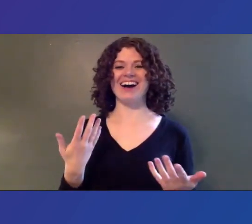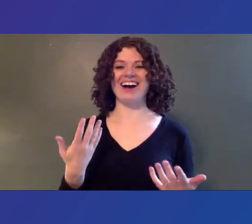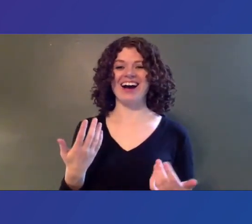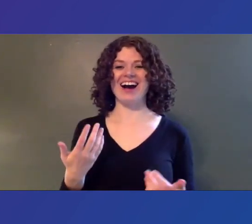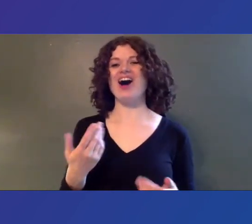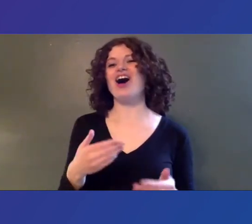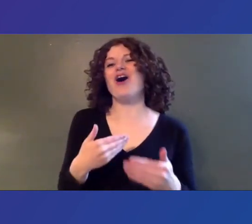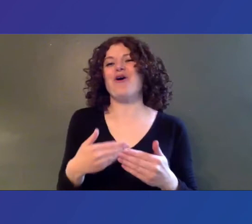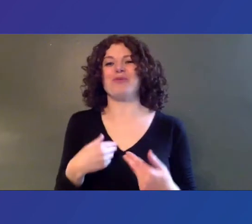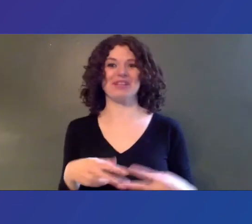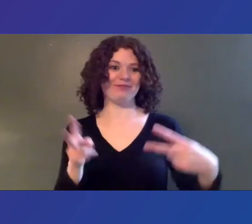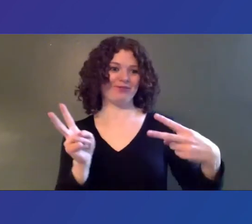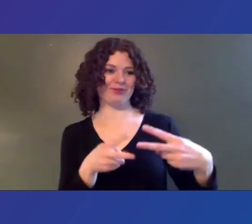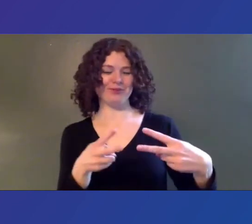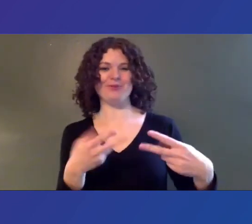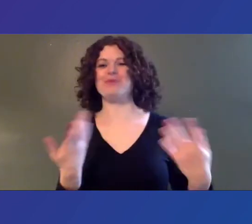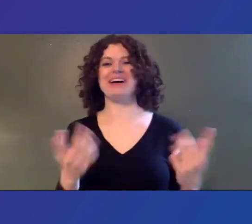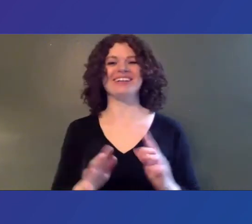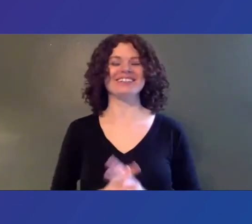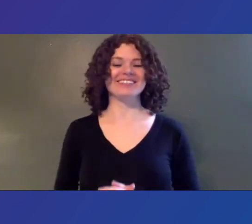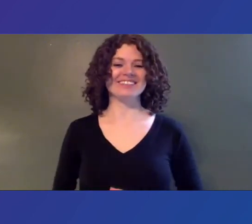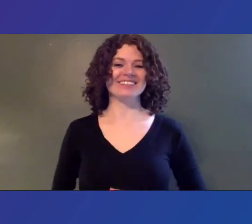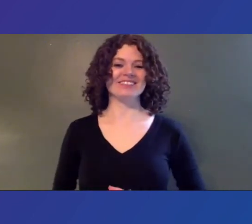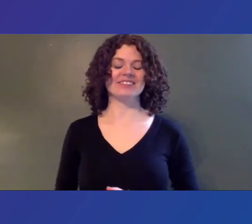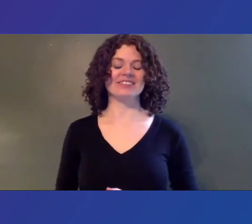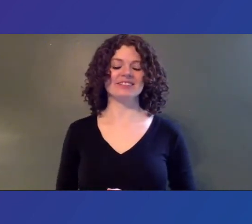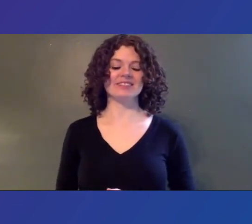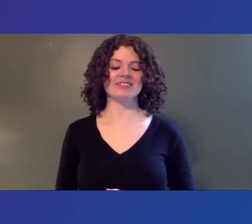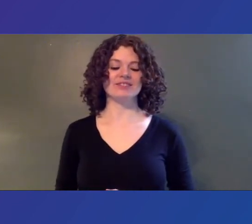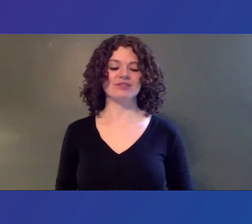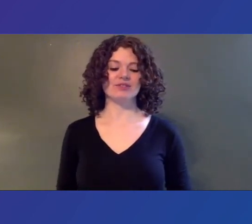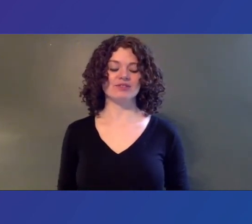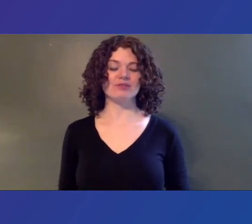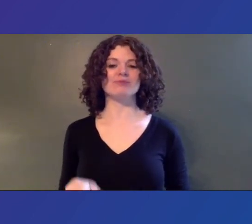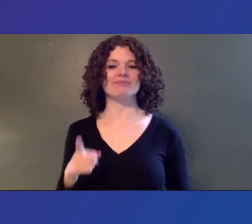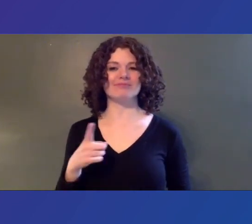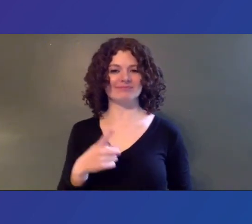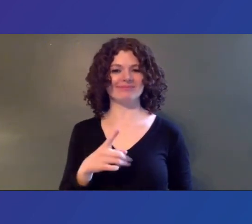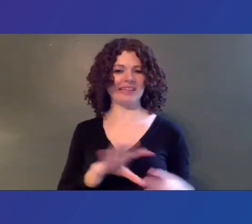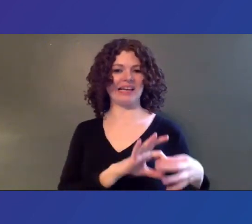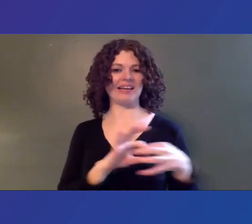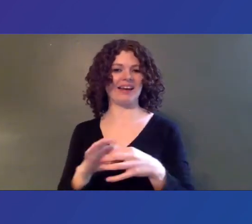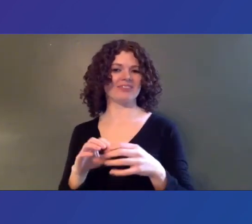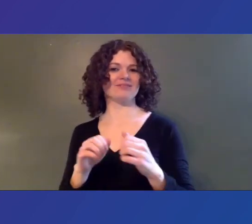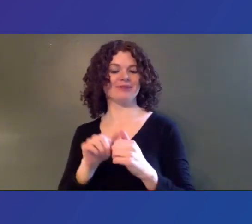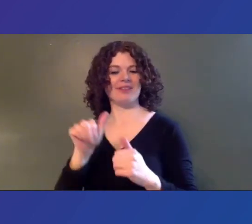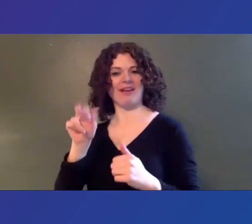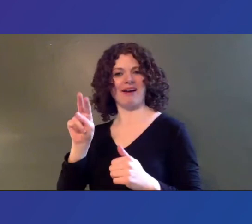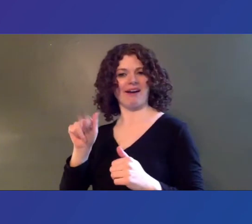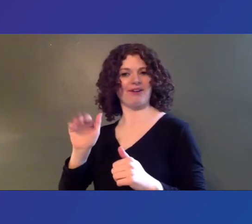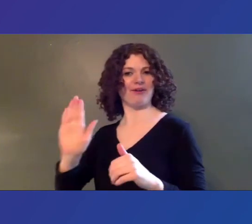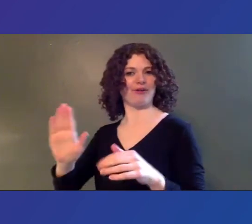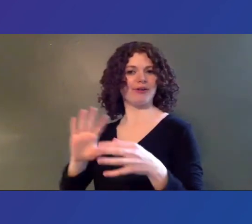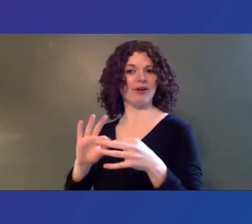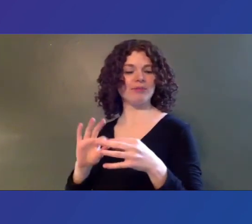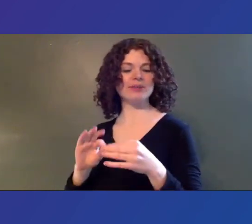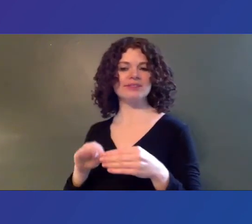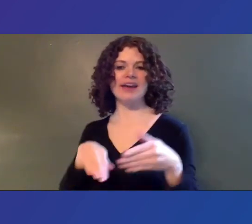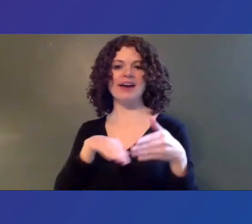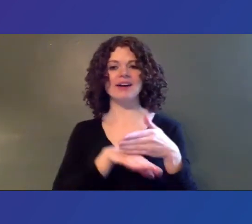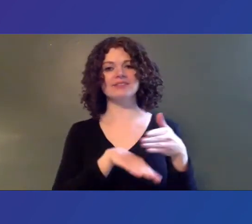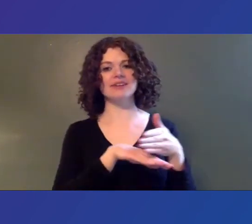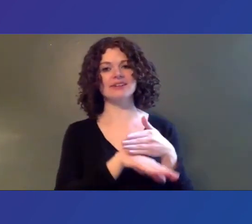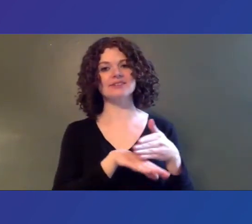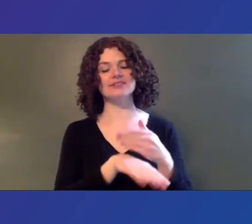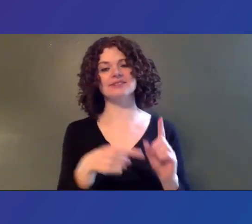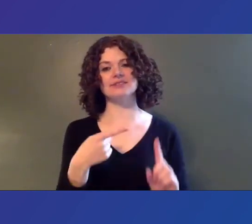so I think one, piggybacking off of Anna, is the idea of access. I mean, really